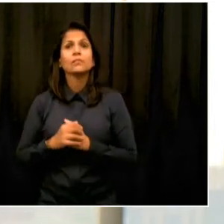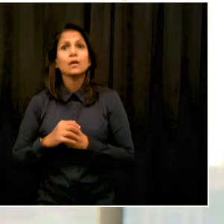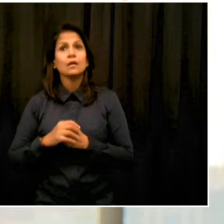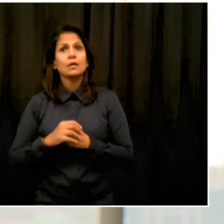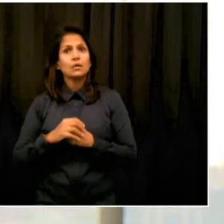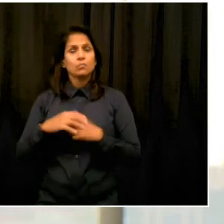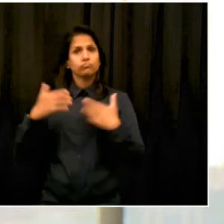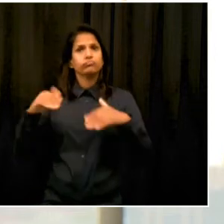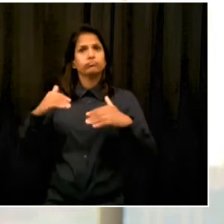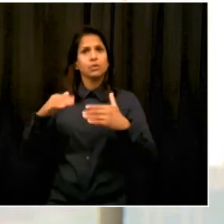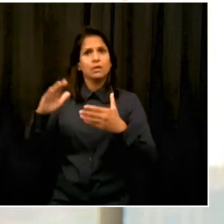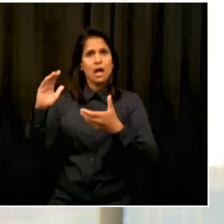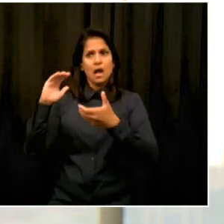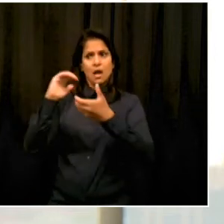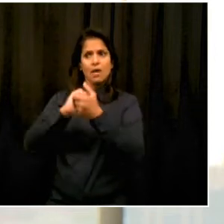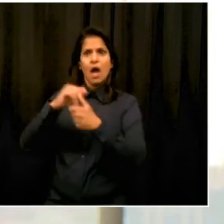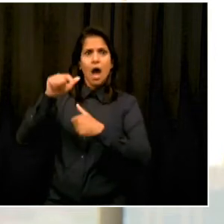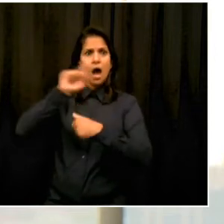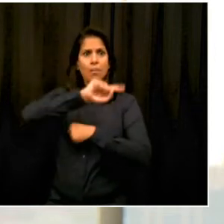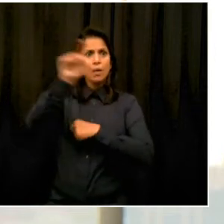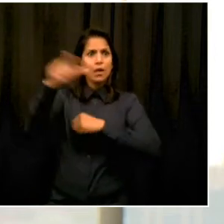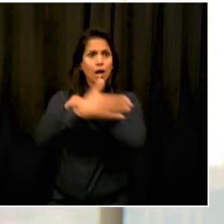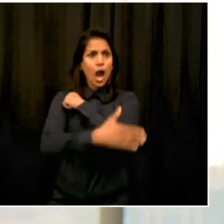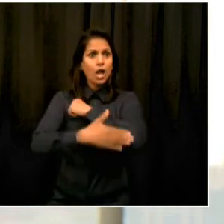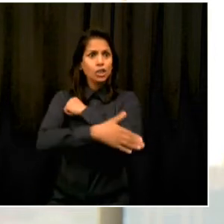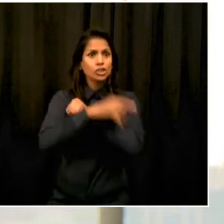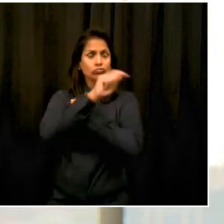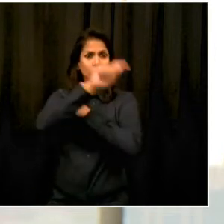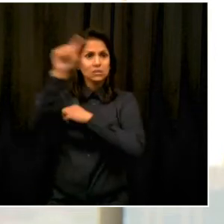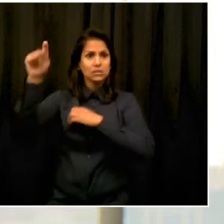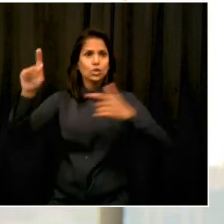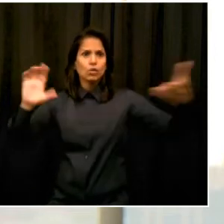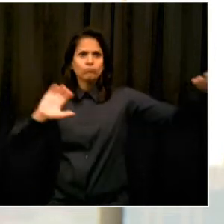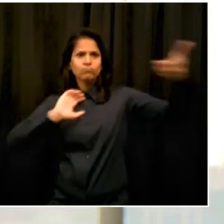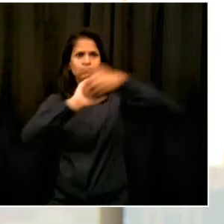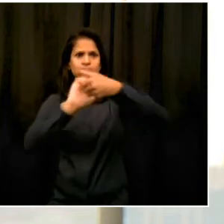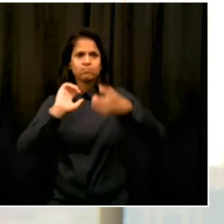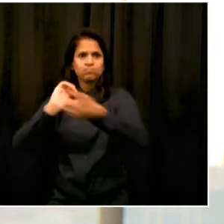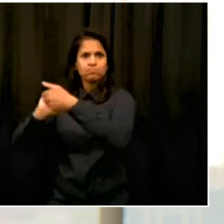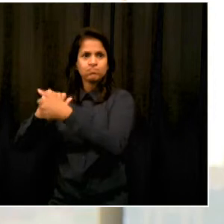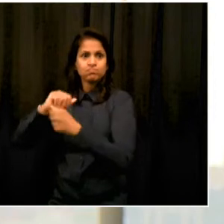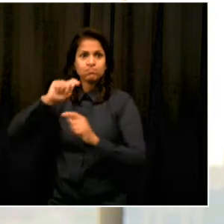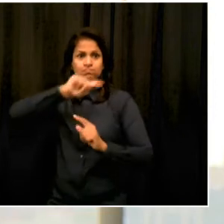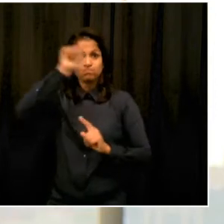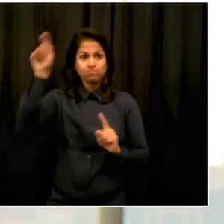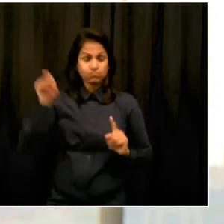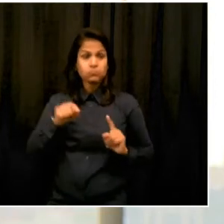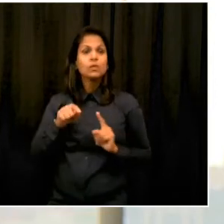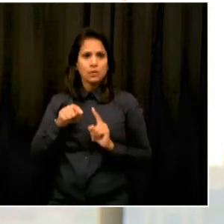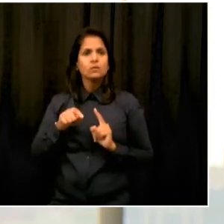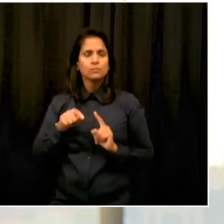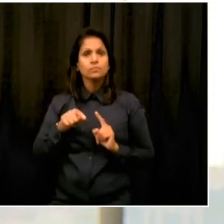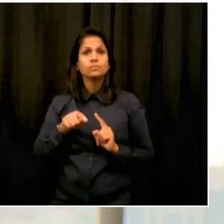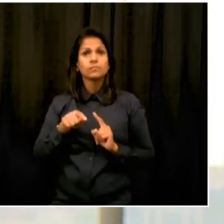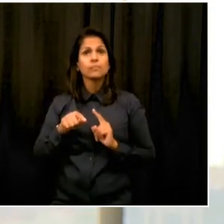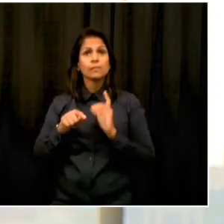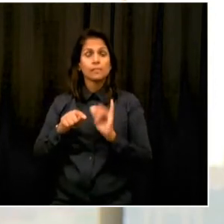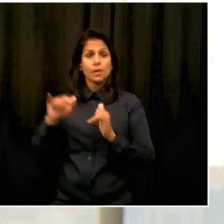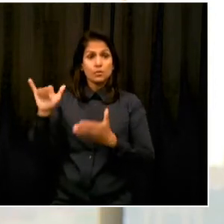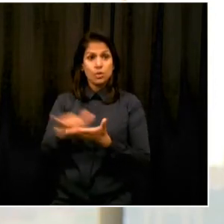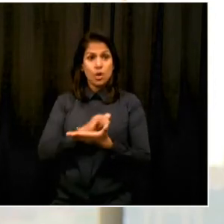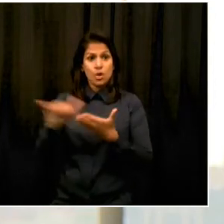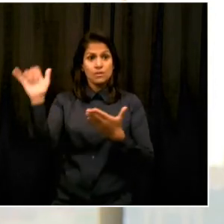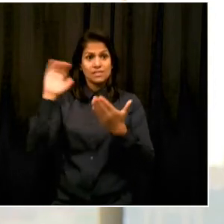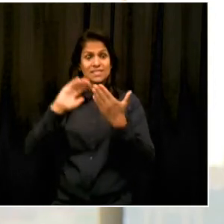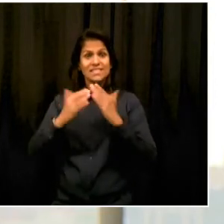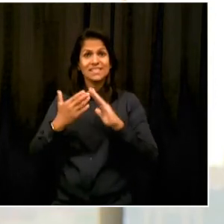And we did not ask in New York City to end up being the epicenter of this crisis in this nation and one